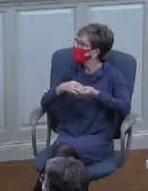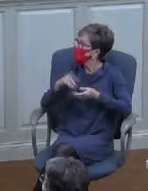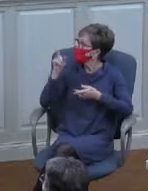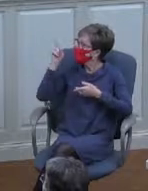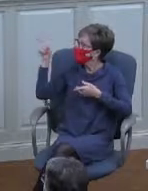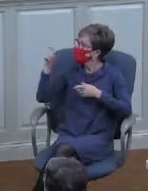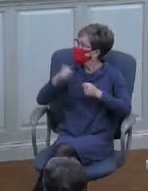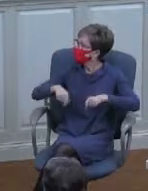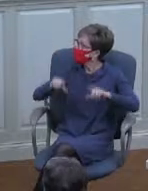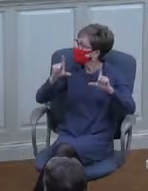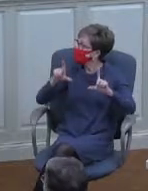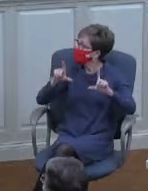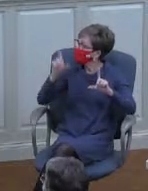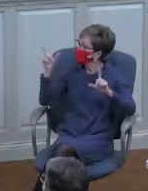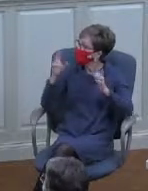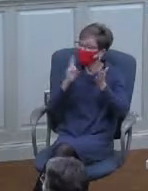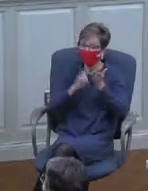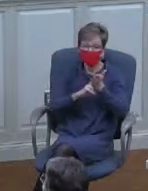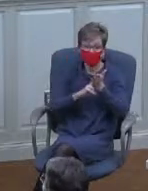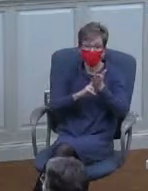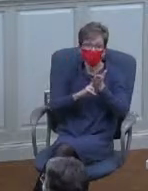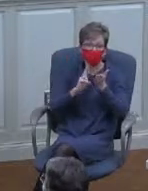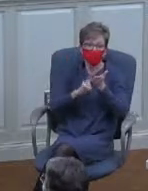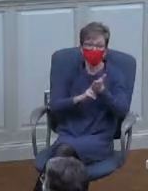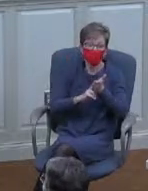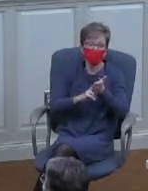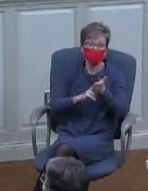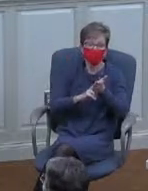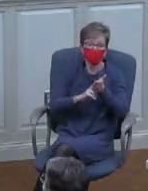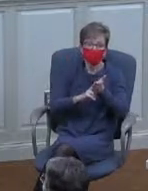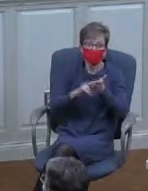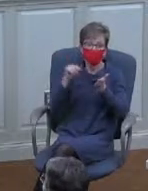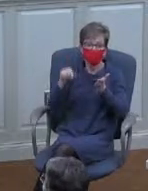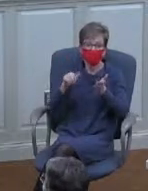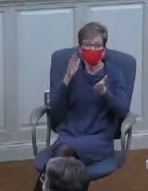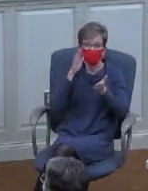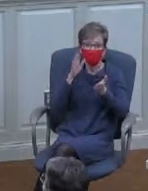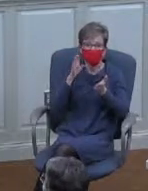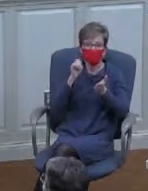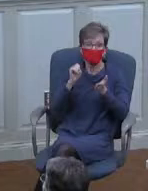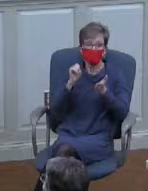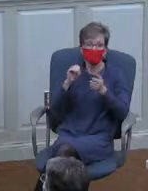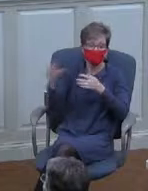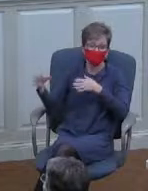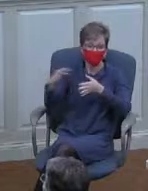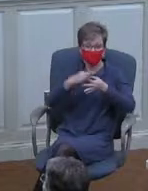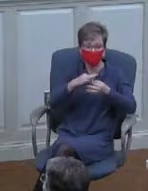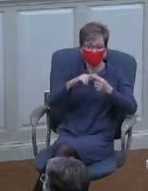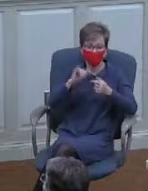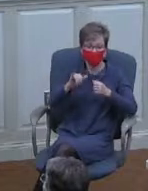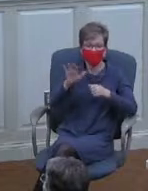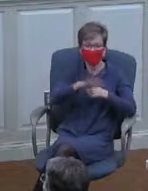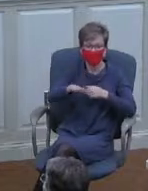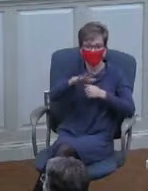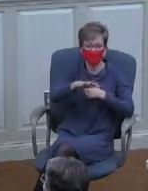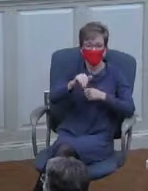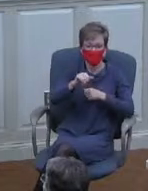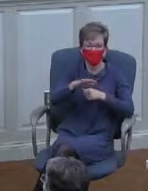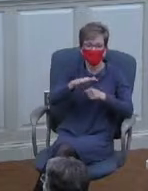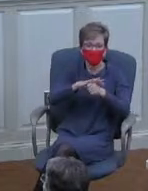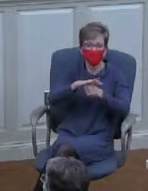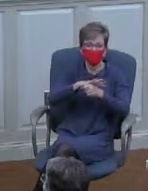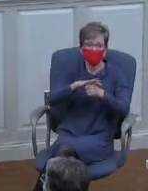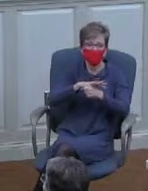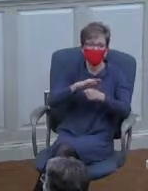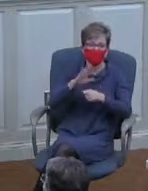2 contract, when I mentioned that this would be tying into the same general vicinity as